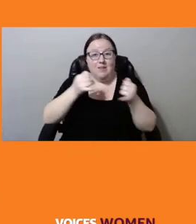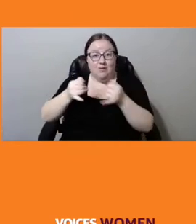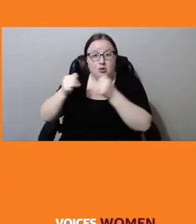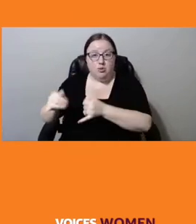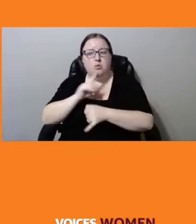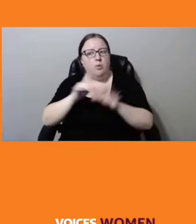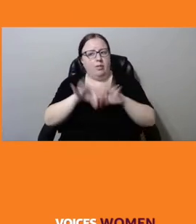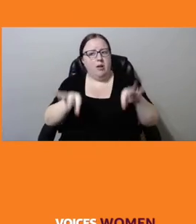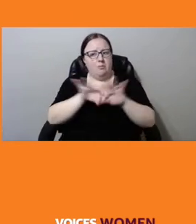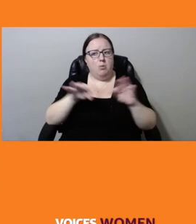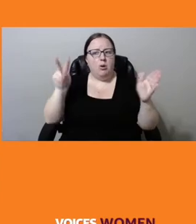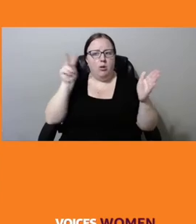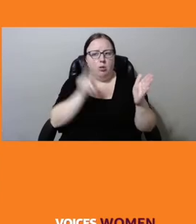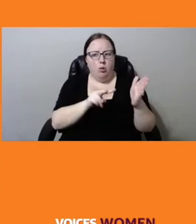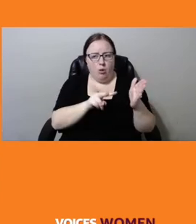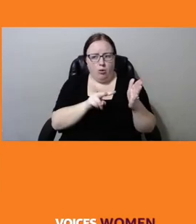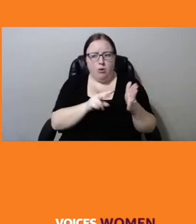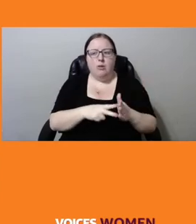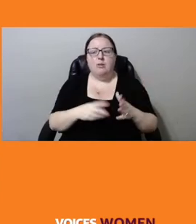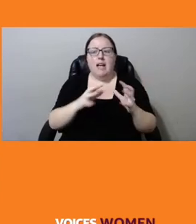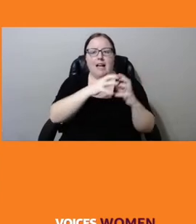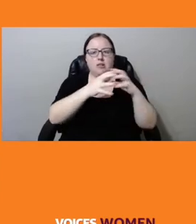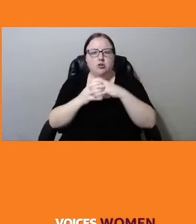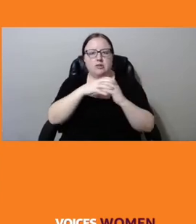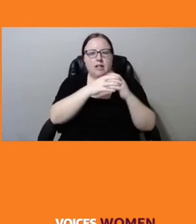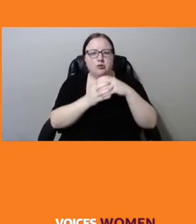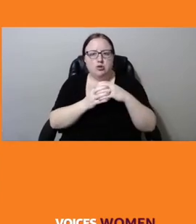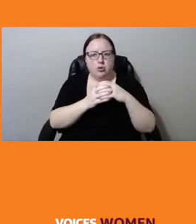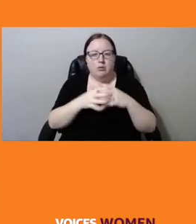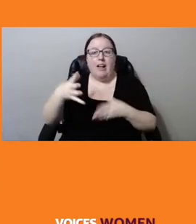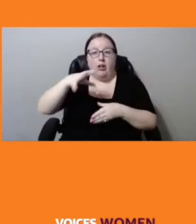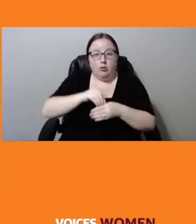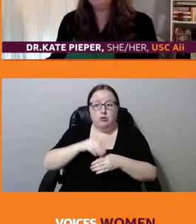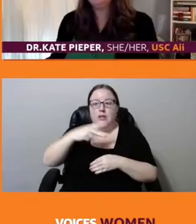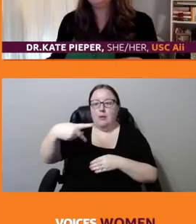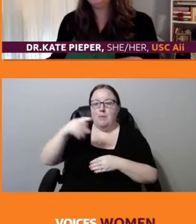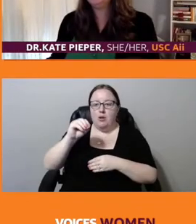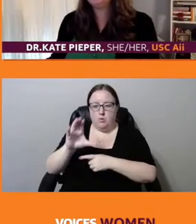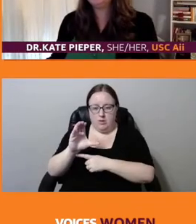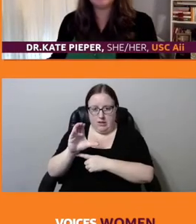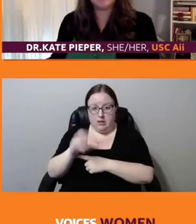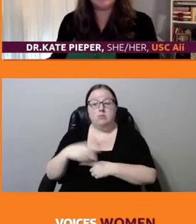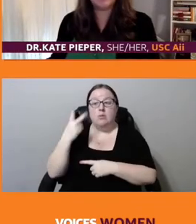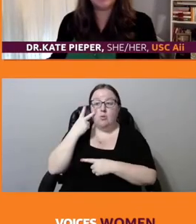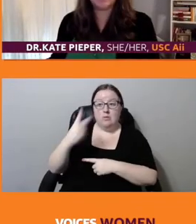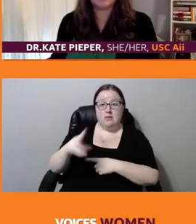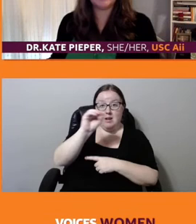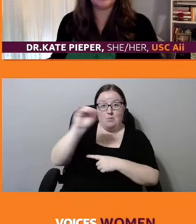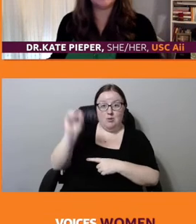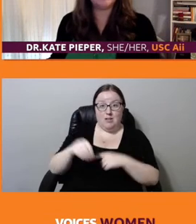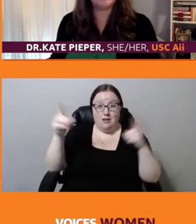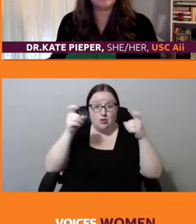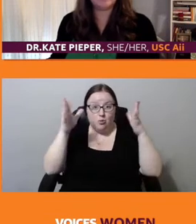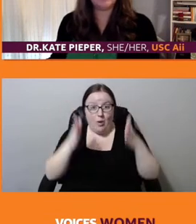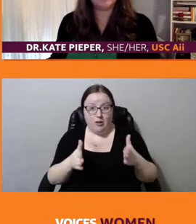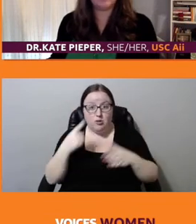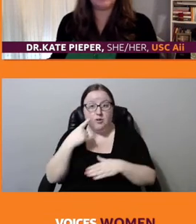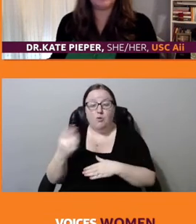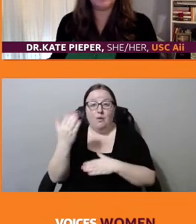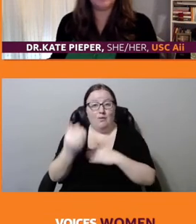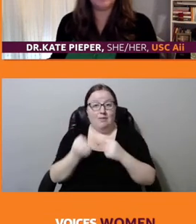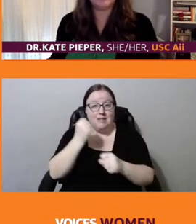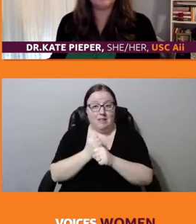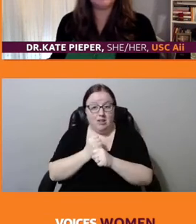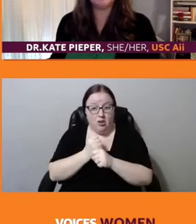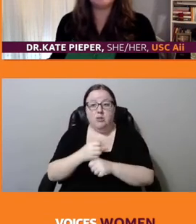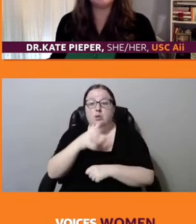that it's critical to look at intersectional inclusion and particularly women of color. So when we look at the percentage of directors across 15 years who are